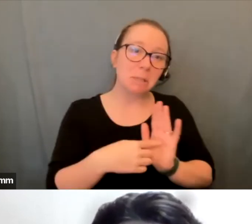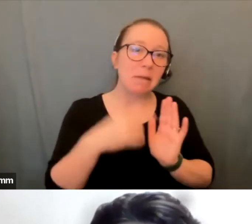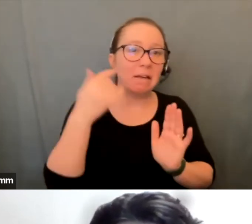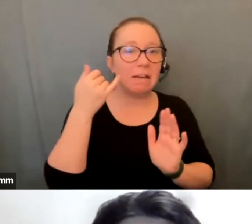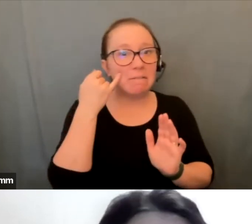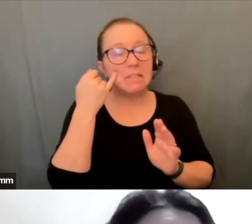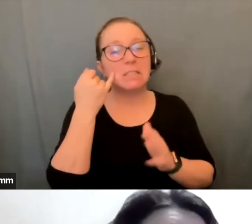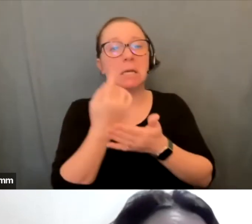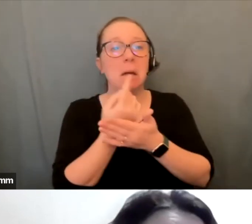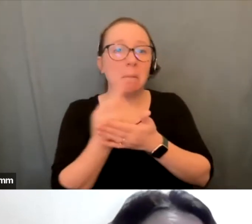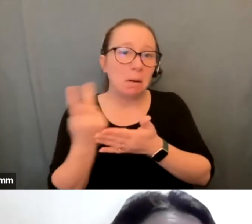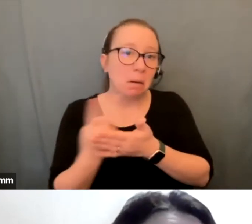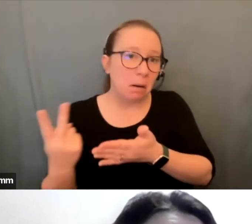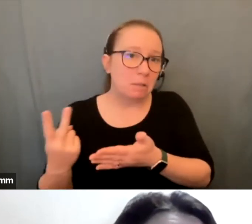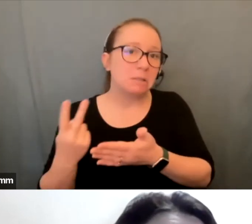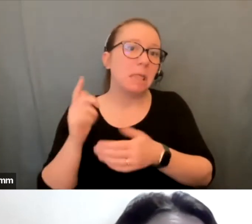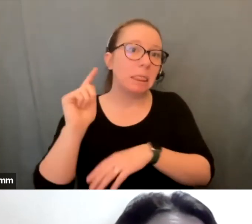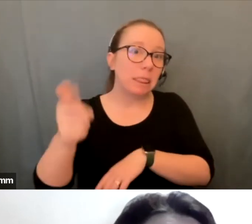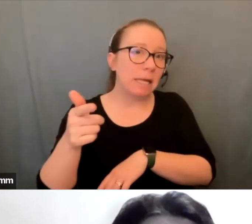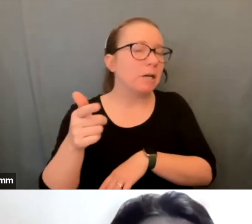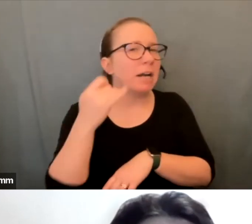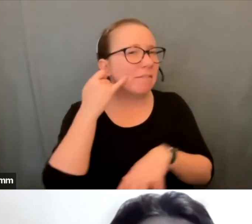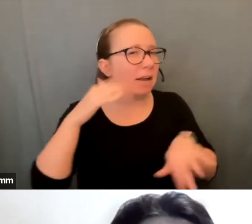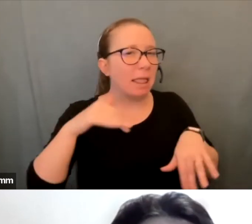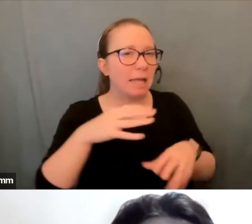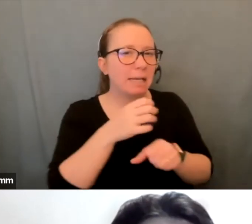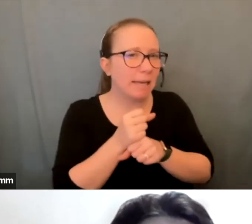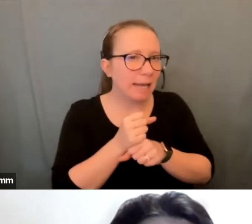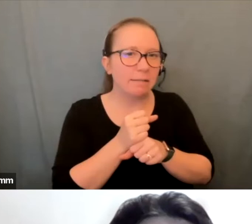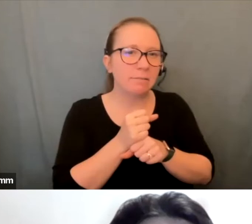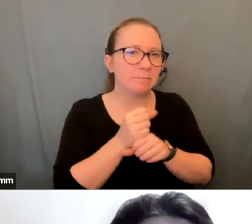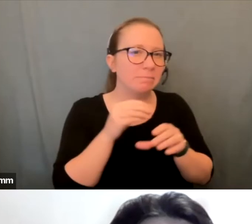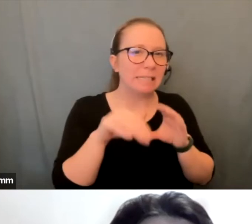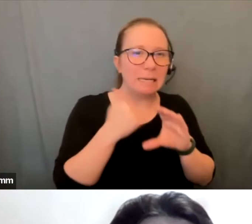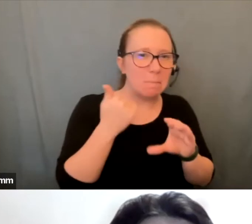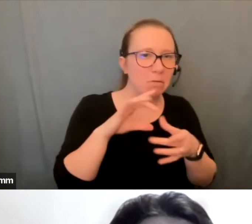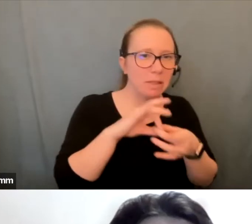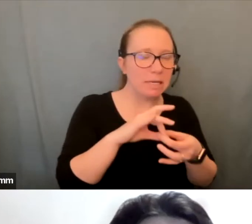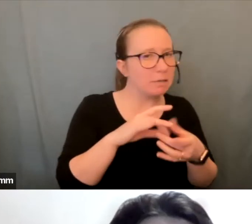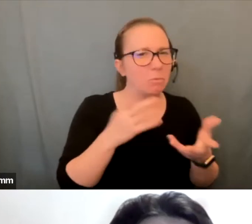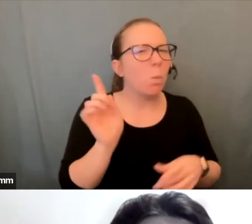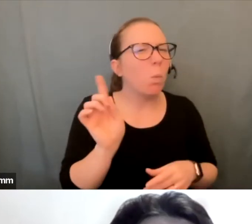and they haven't seen something in their inbox, where would they look for a date and time if they wanted to attend?